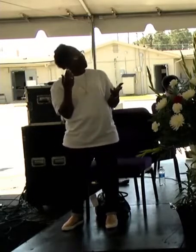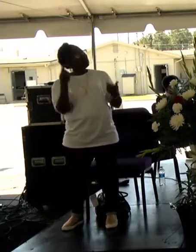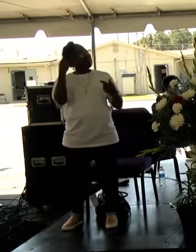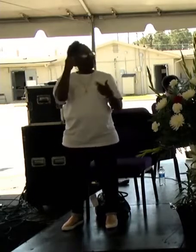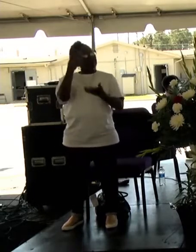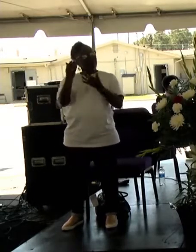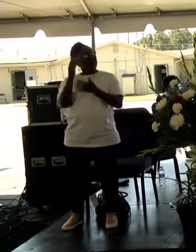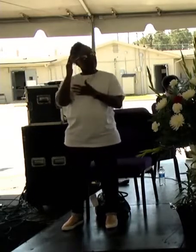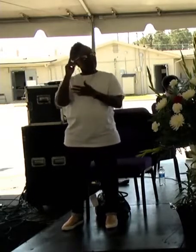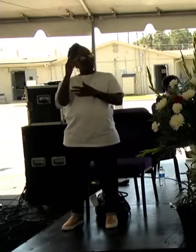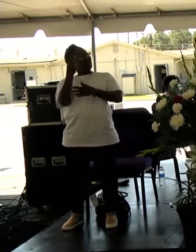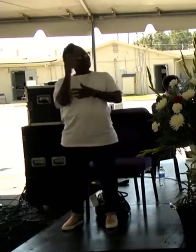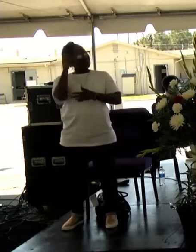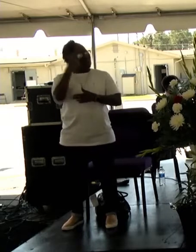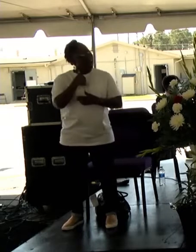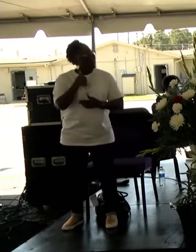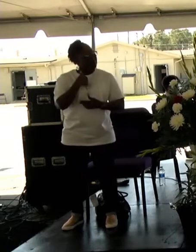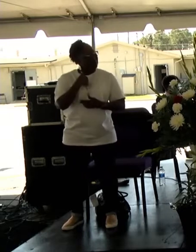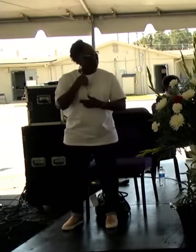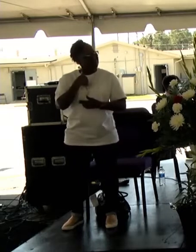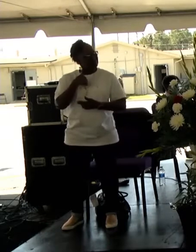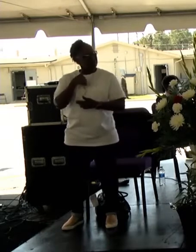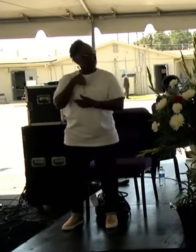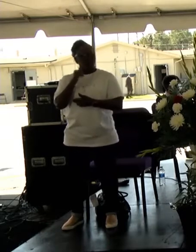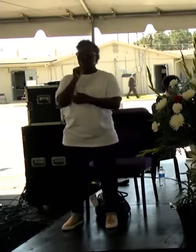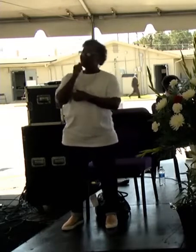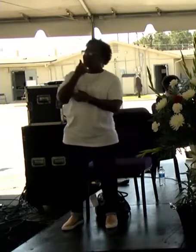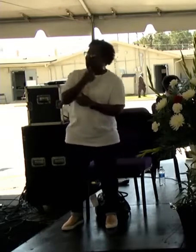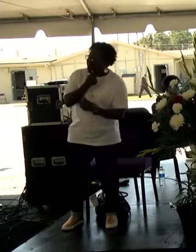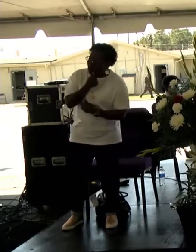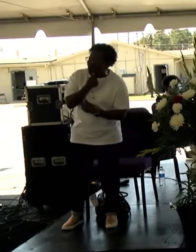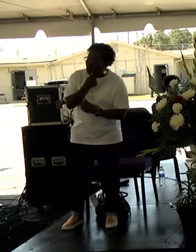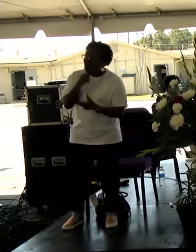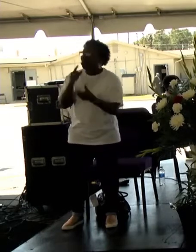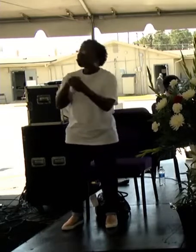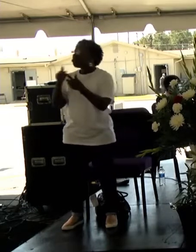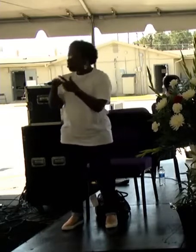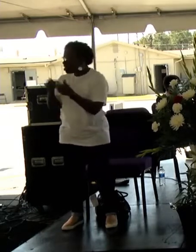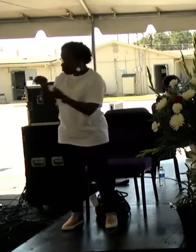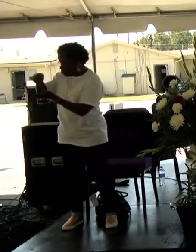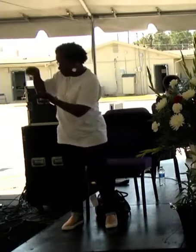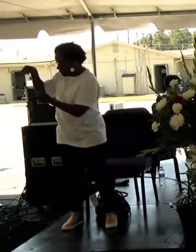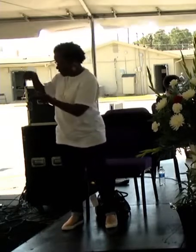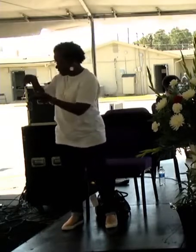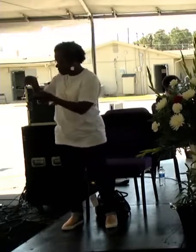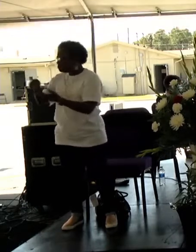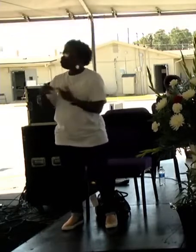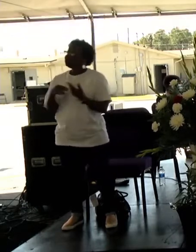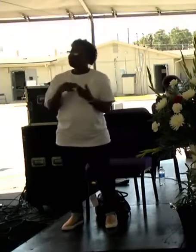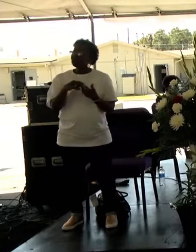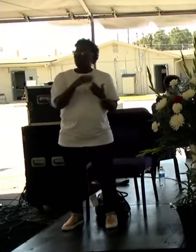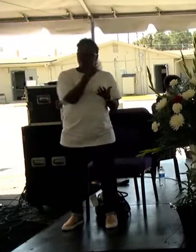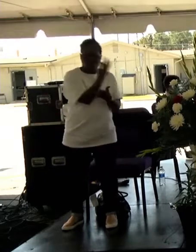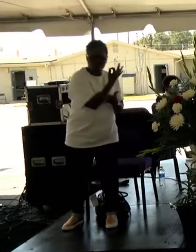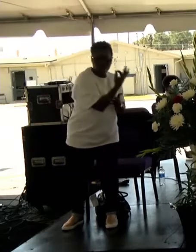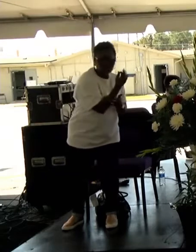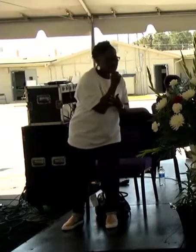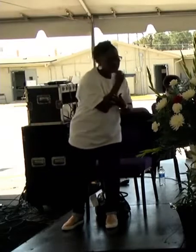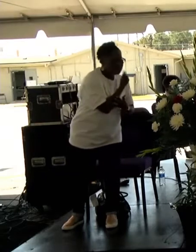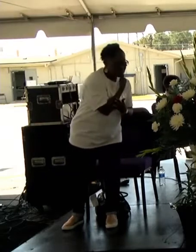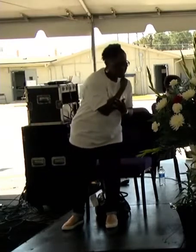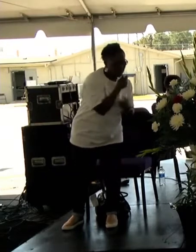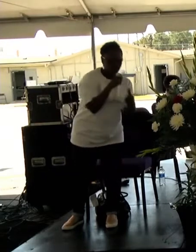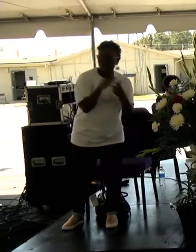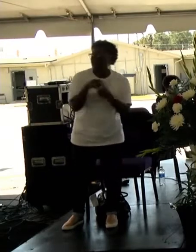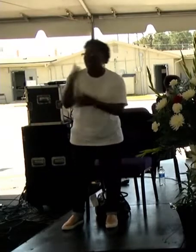then resurrection. Now you got to look at deductive reasoning. He suffered on Friday, and he was able to rise and resurrect